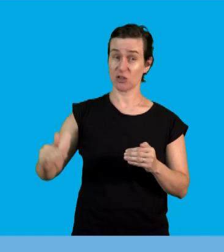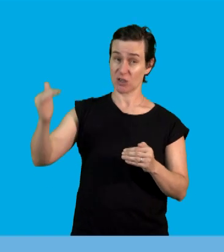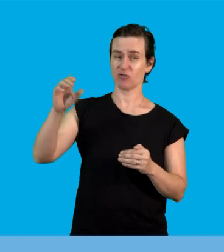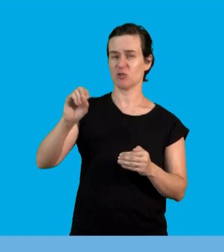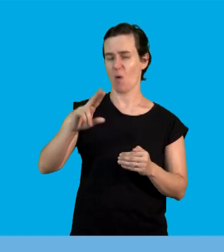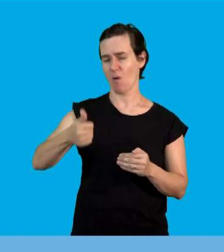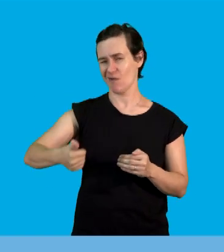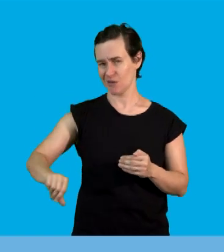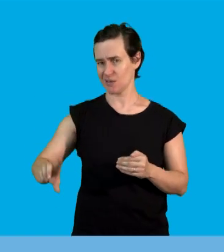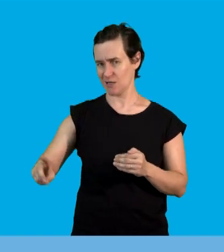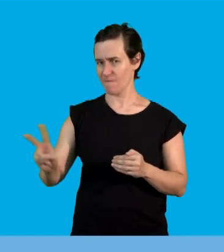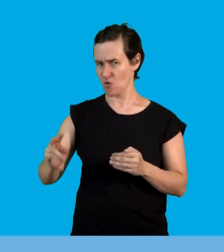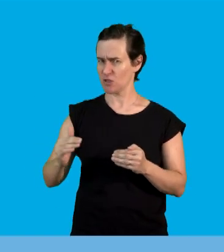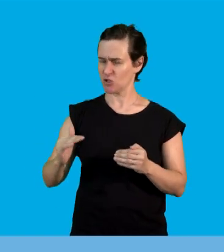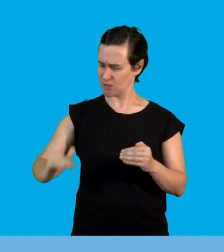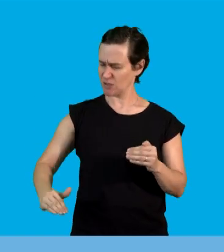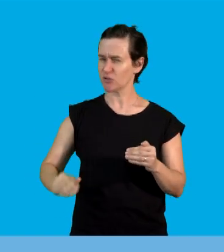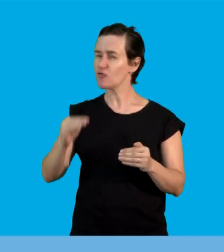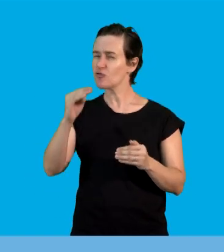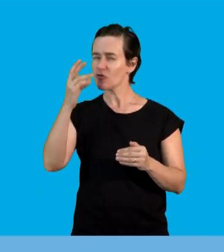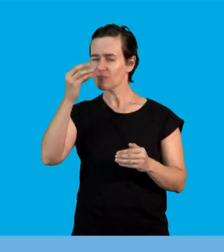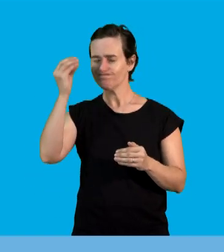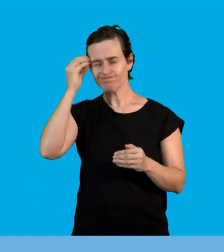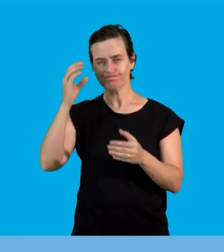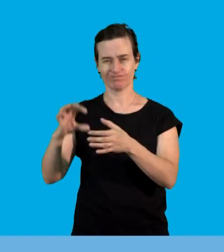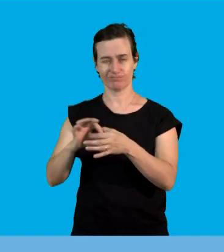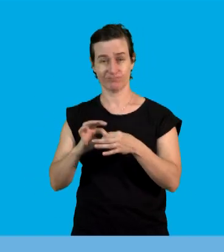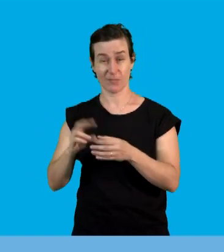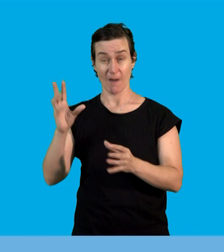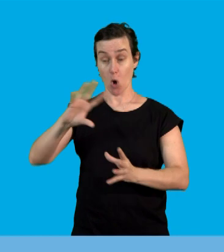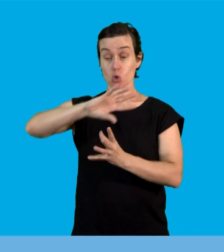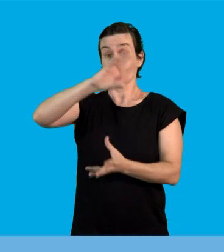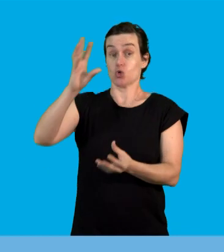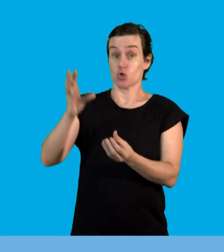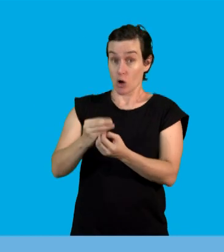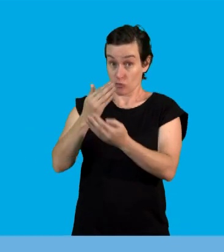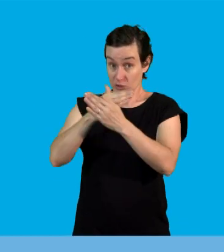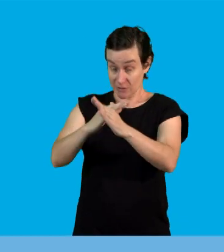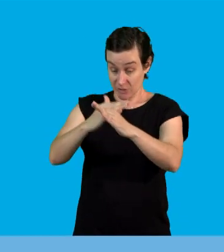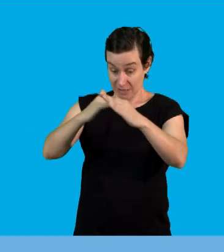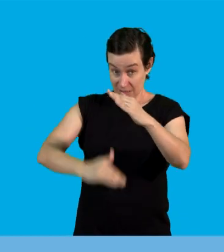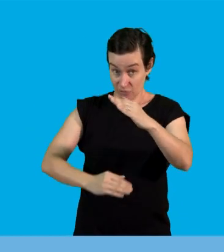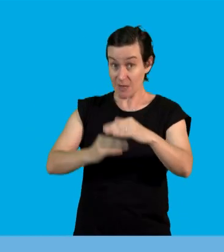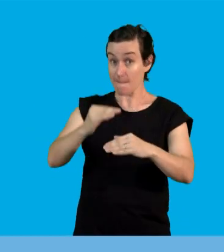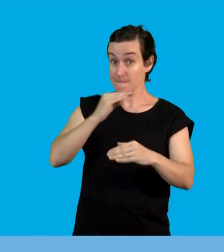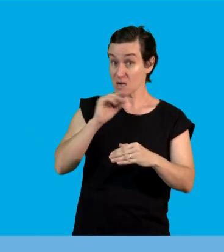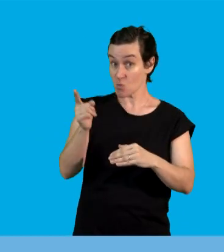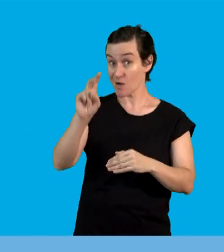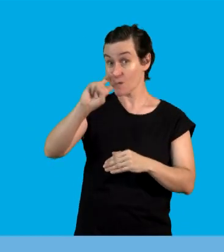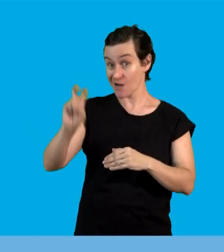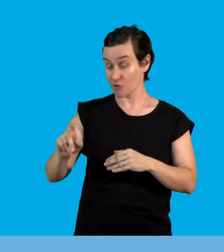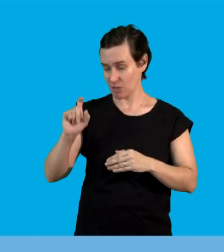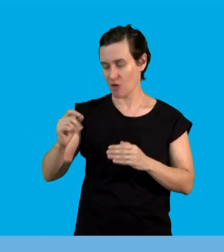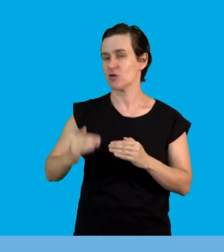voltage will decrease. Remember the relationship, resistance decreases and the current is going to increase. If we